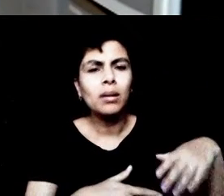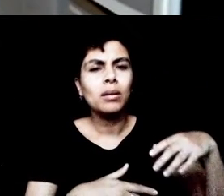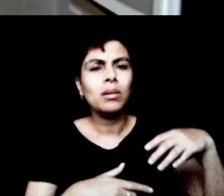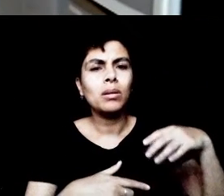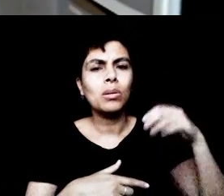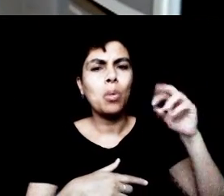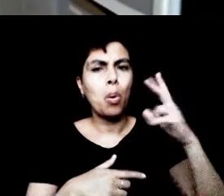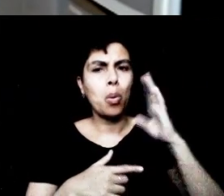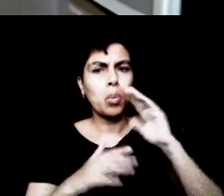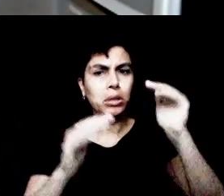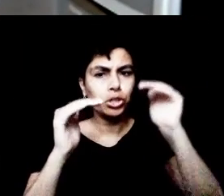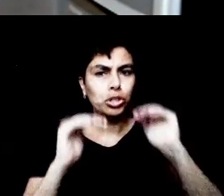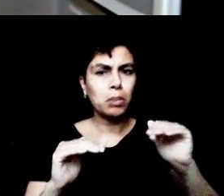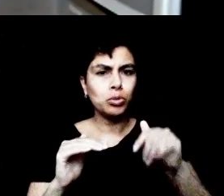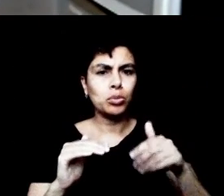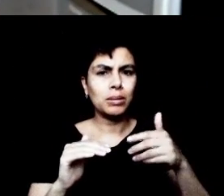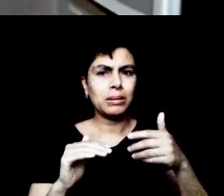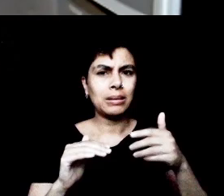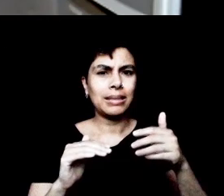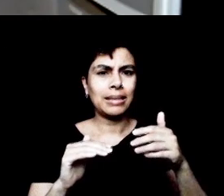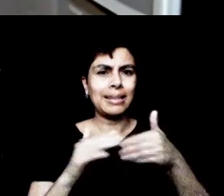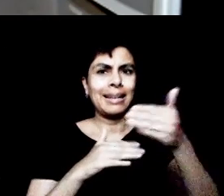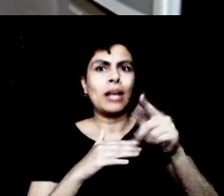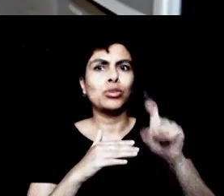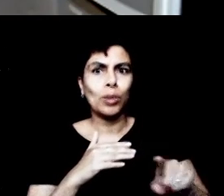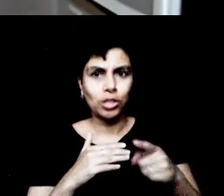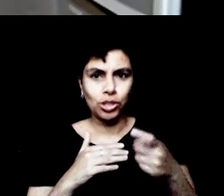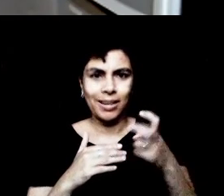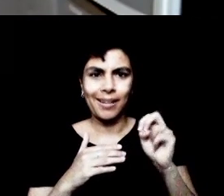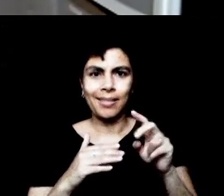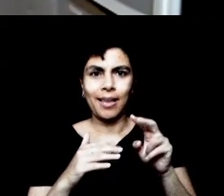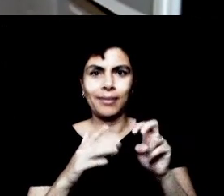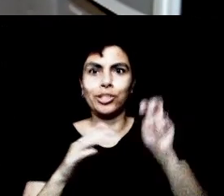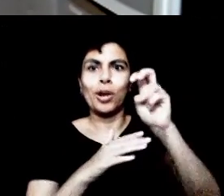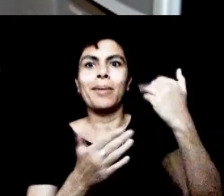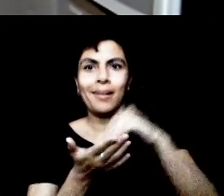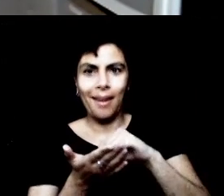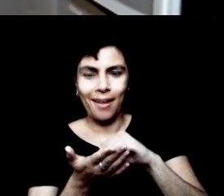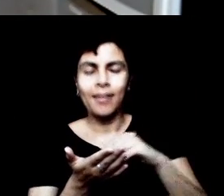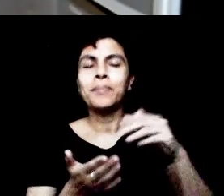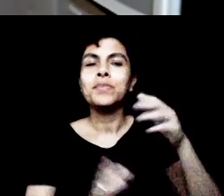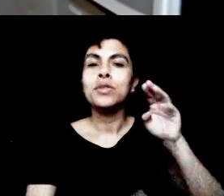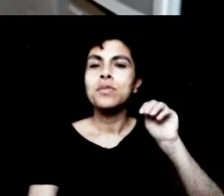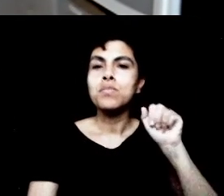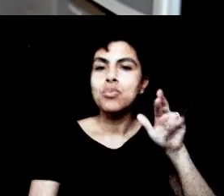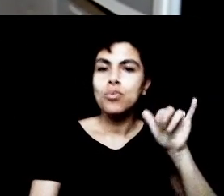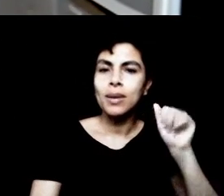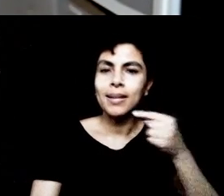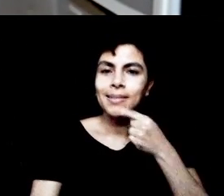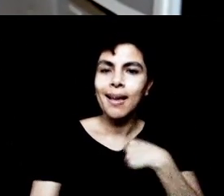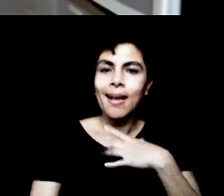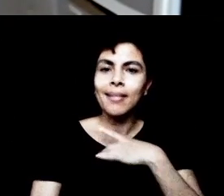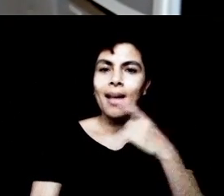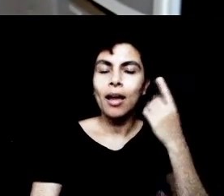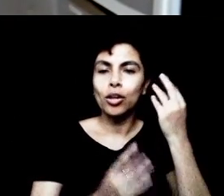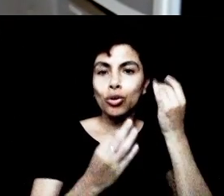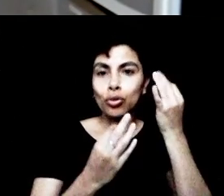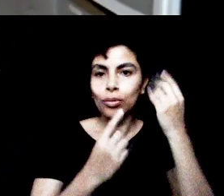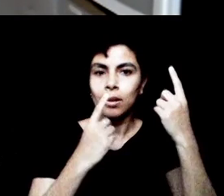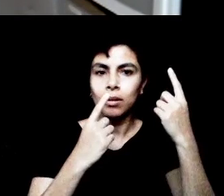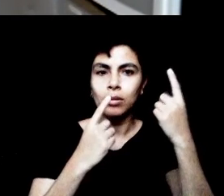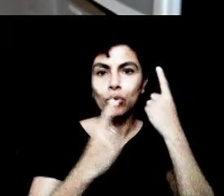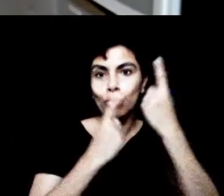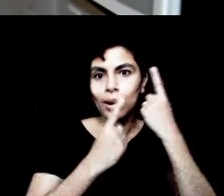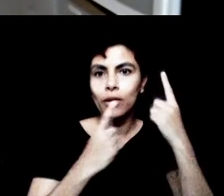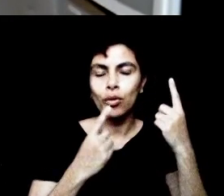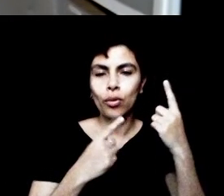Michelle, maybe we'll just go to the next question and hopefully we'll have a little more clarification on the question. Does that sound fair? Okay, so for Maria, I love your critical thinking